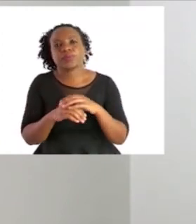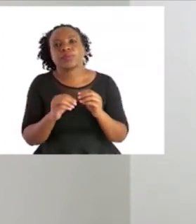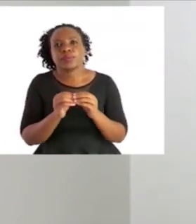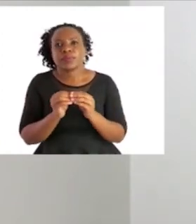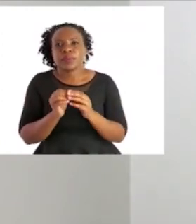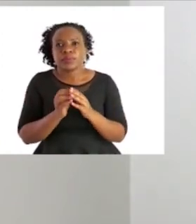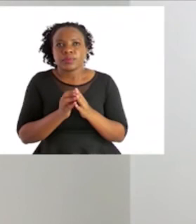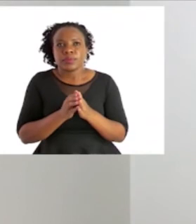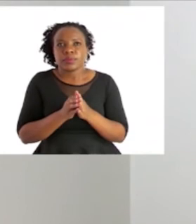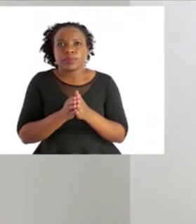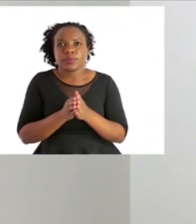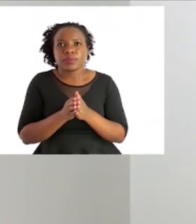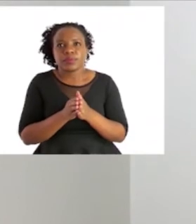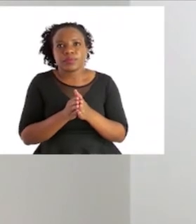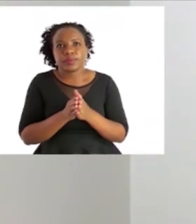of